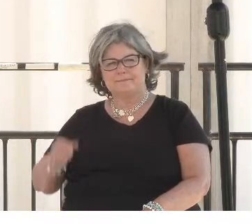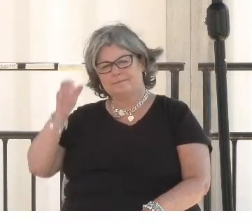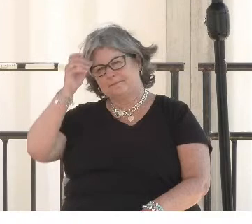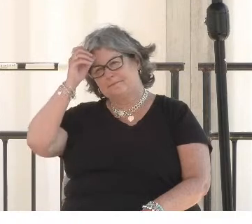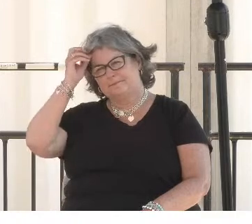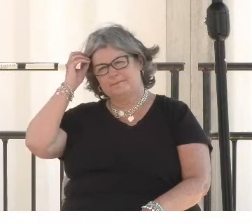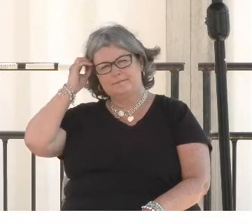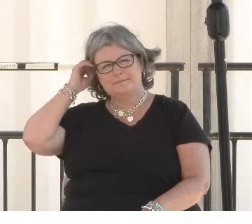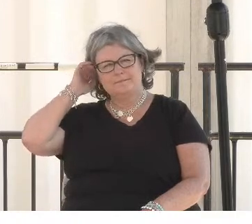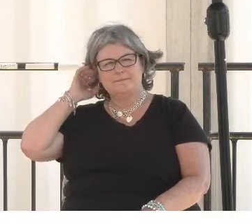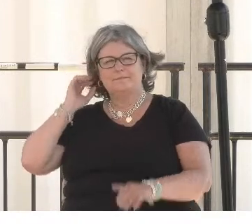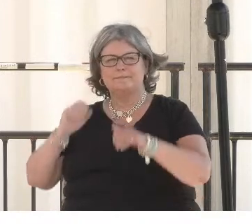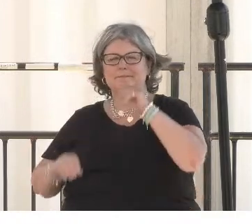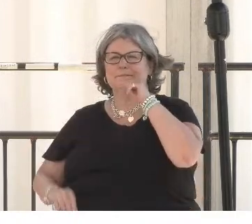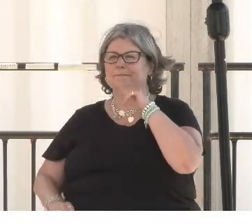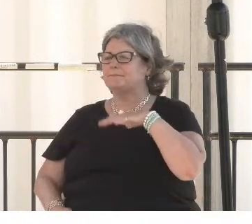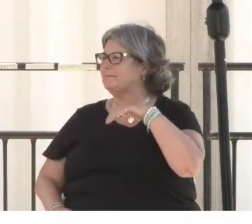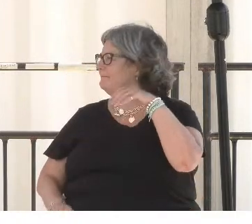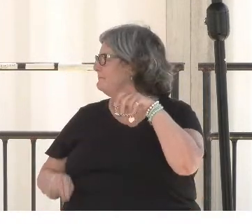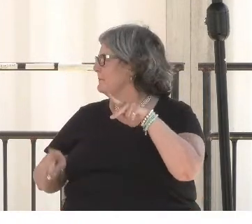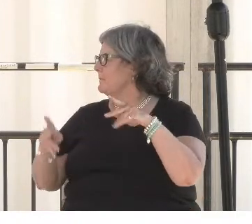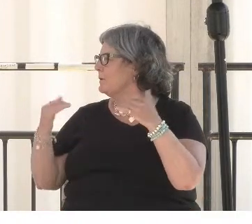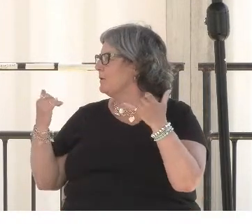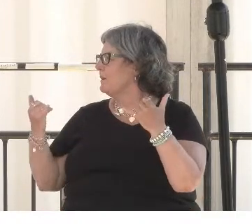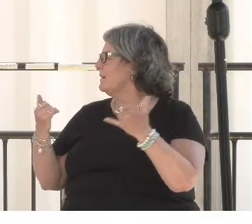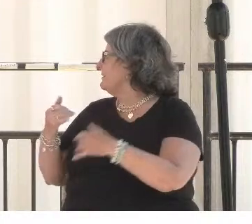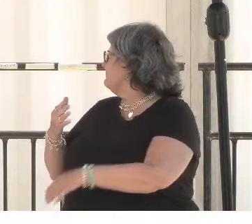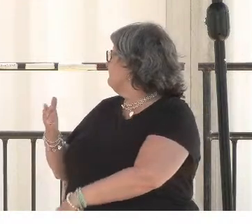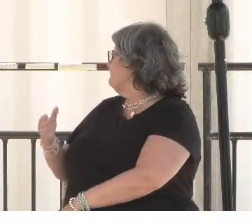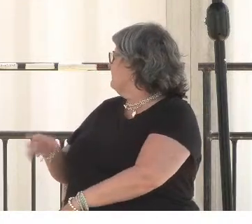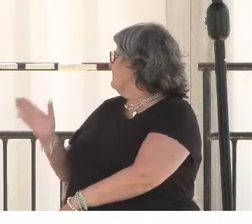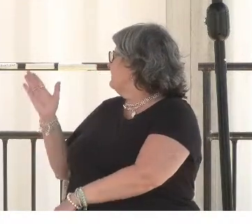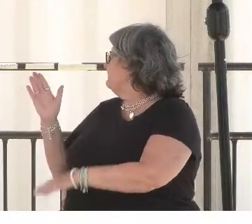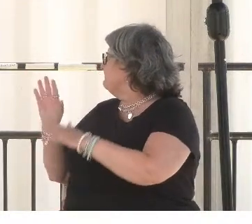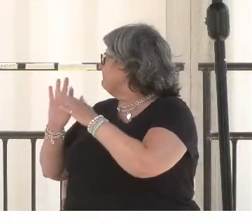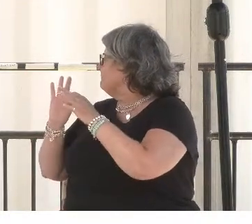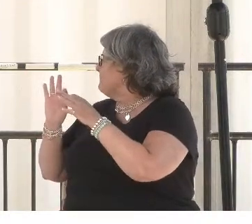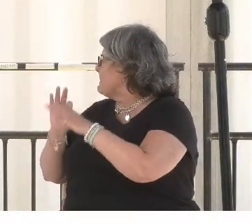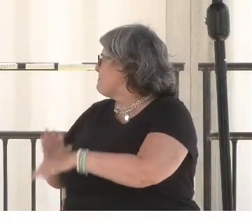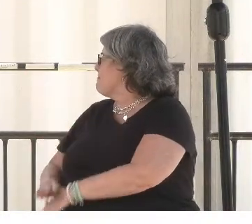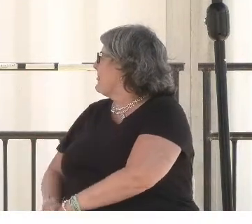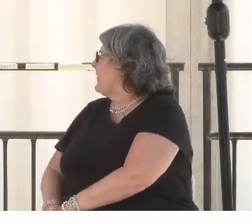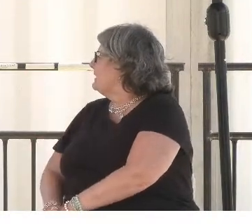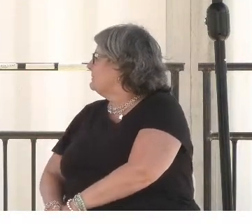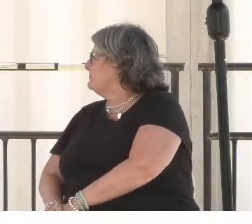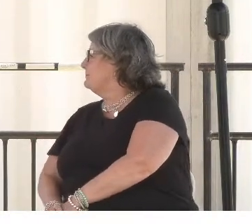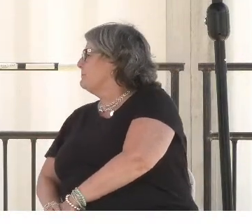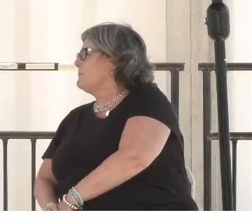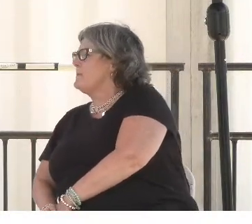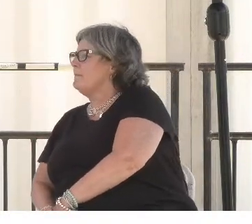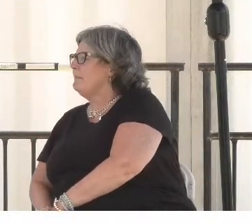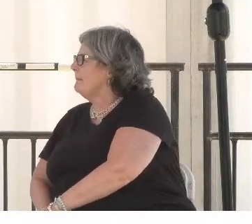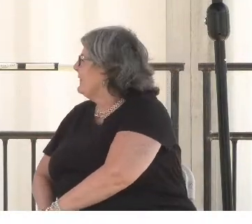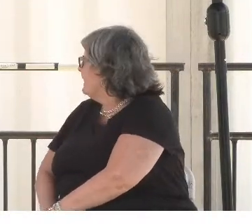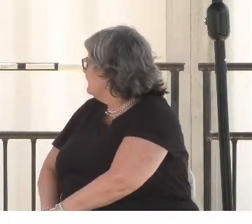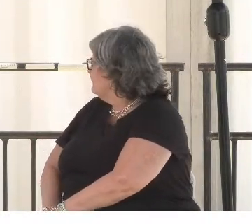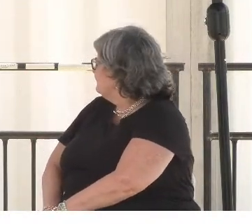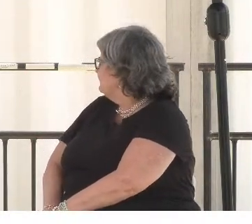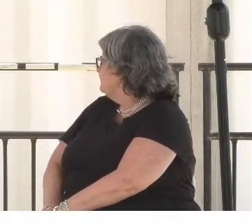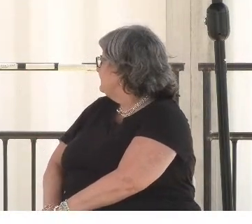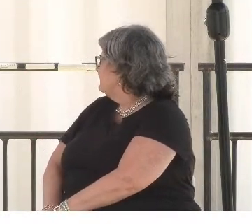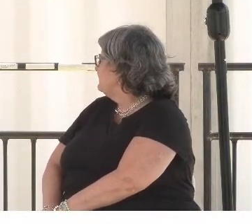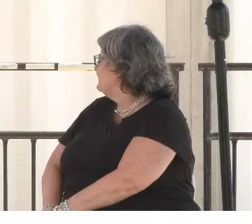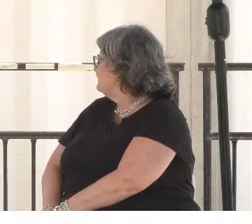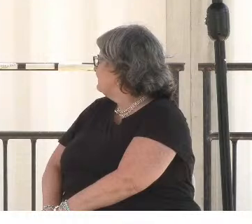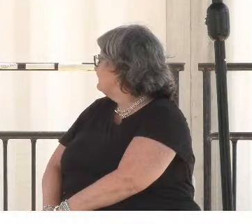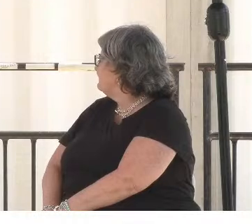Ladies and gentlemen, an opportunity like this cannot be taken for granted. This evening, we are going to be